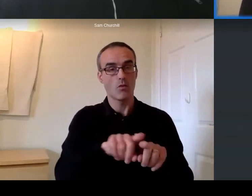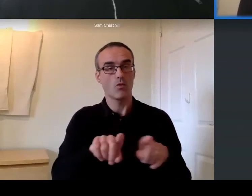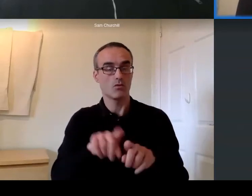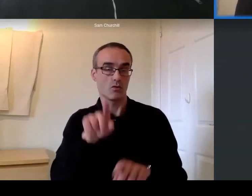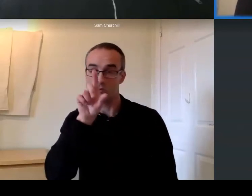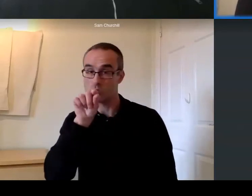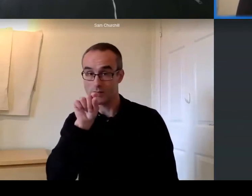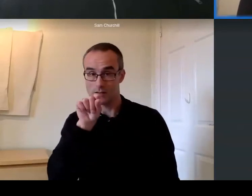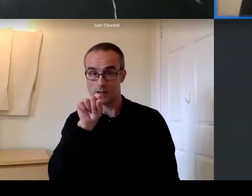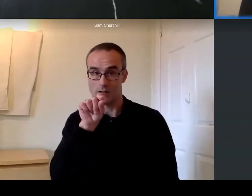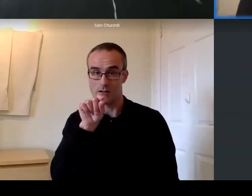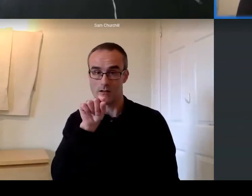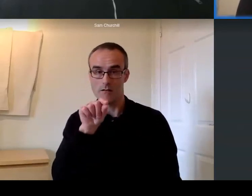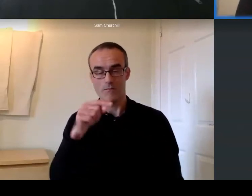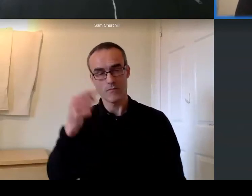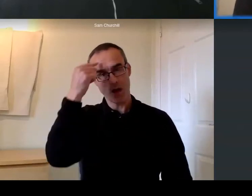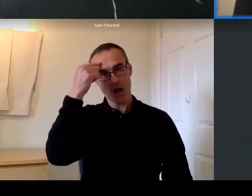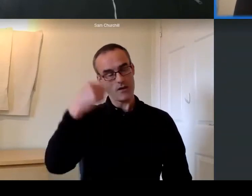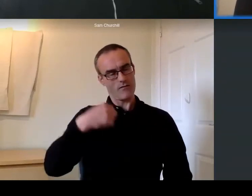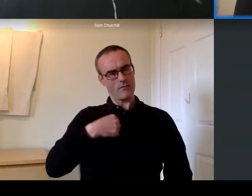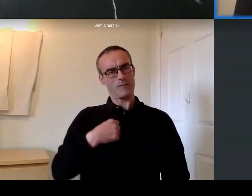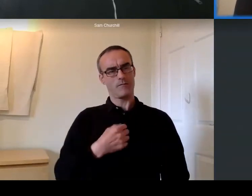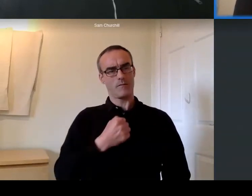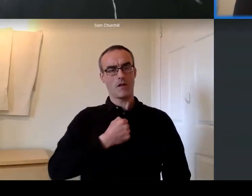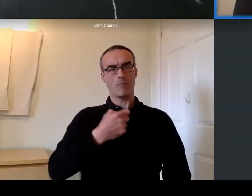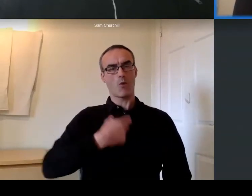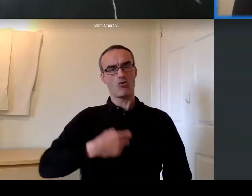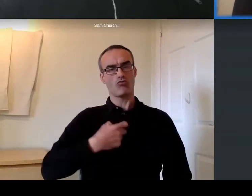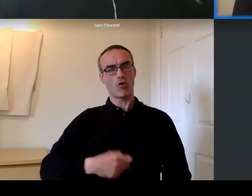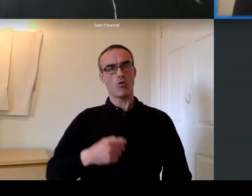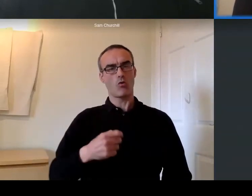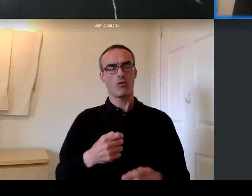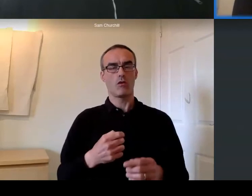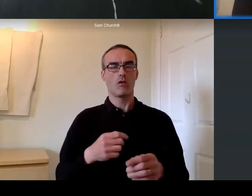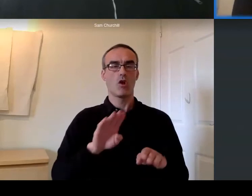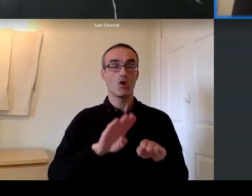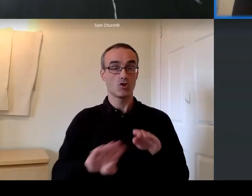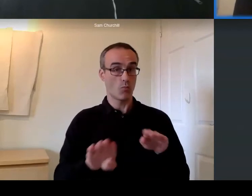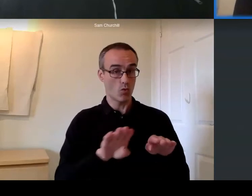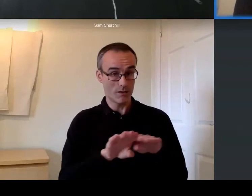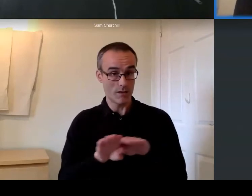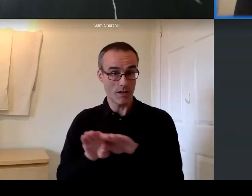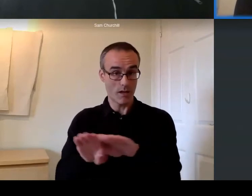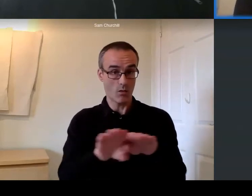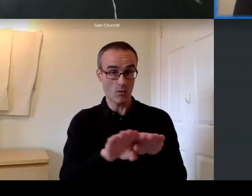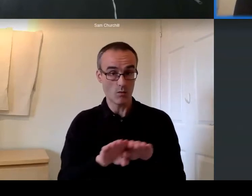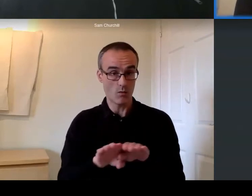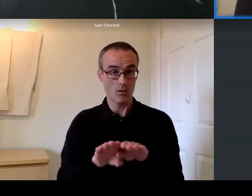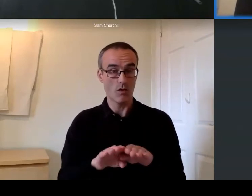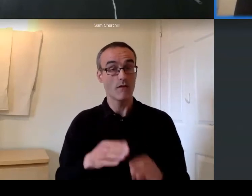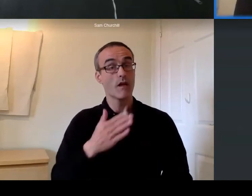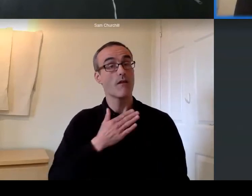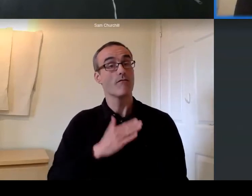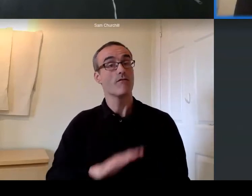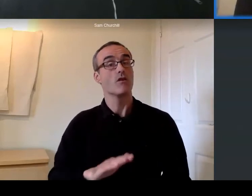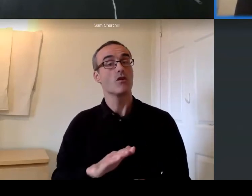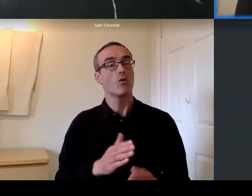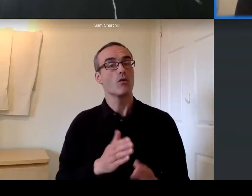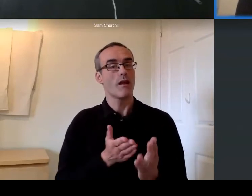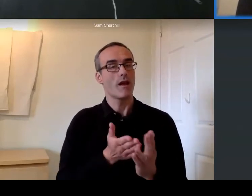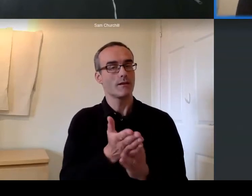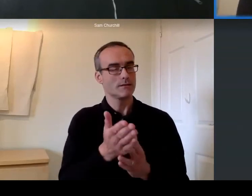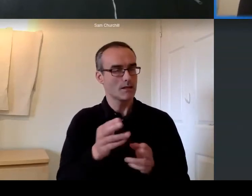from at my role and at Sporting Equals, I think if you want an accessible route to engage with these audiences that